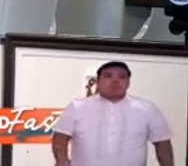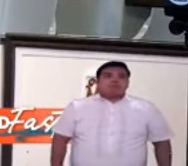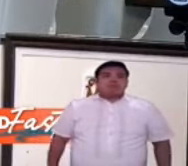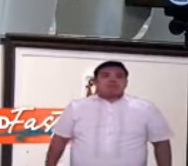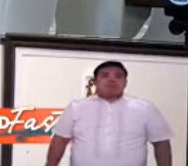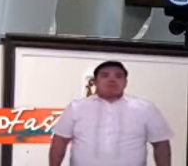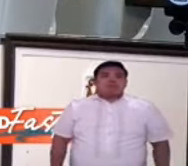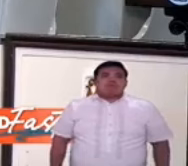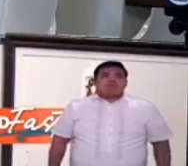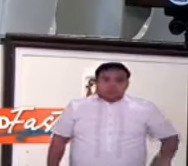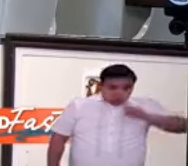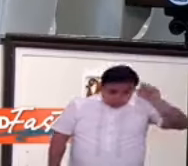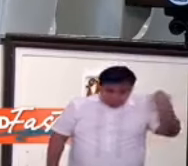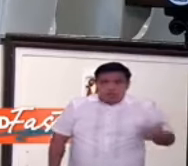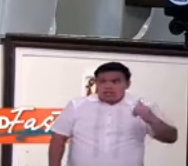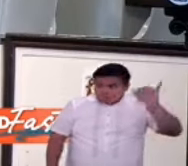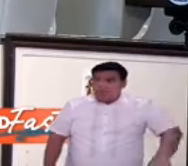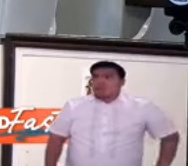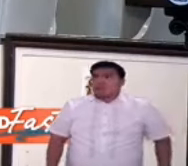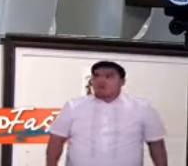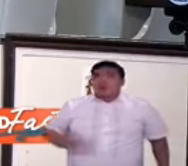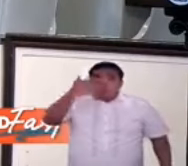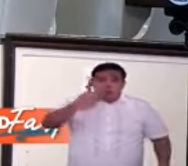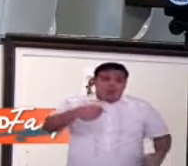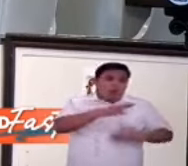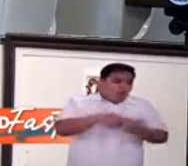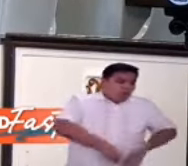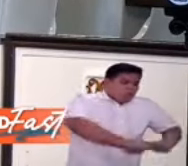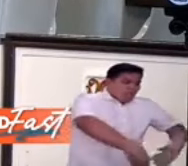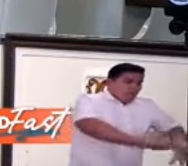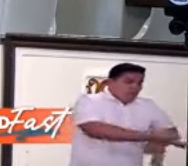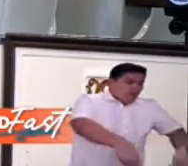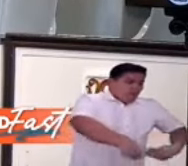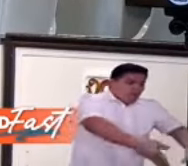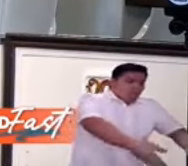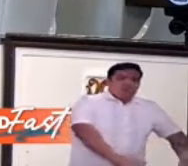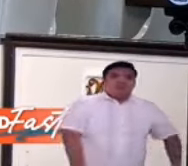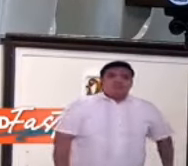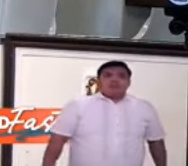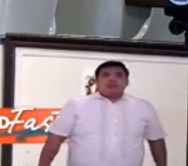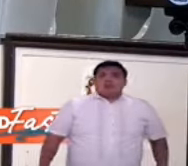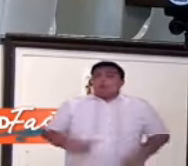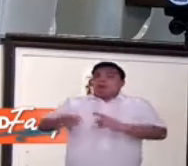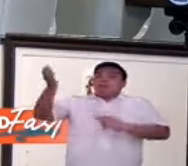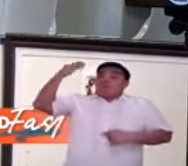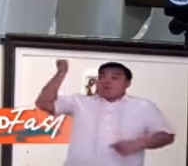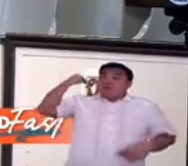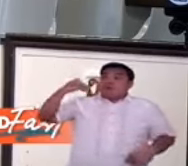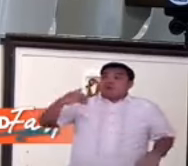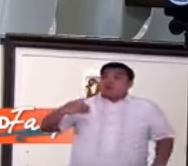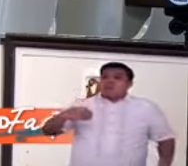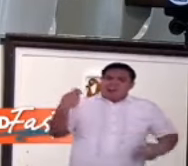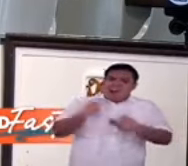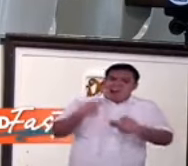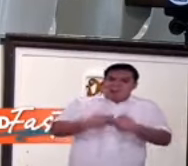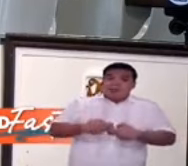They do not know what the reality is anymore. Why? Because they're exposed to that. Sa una mga kaigsunan, halos